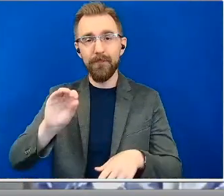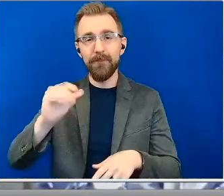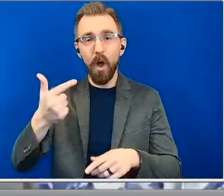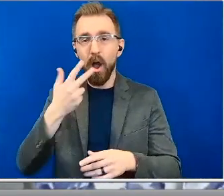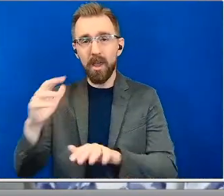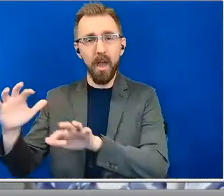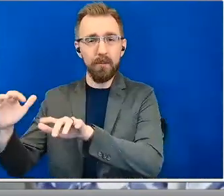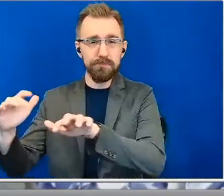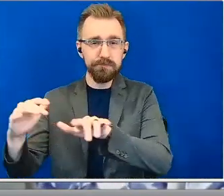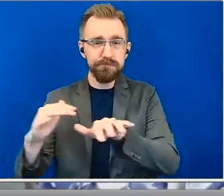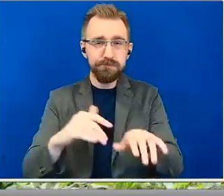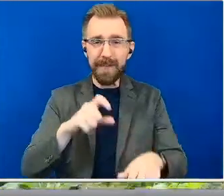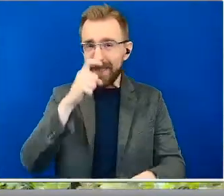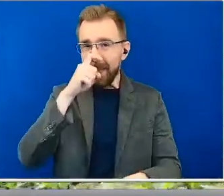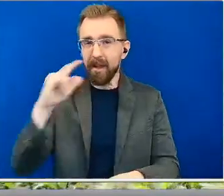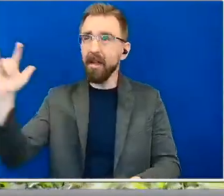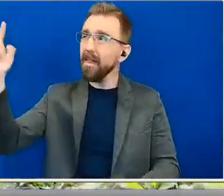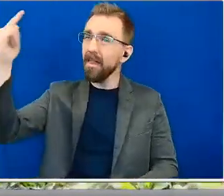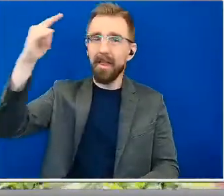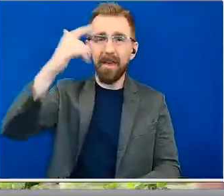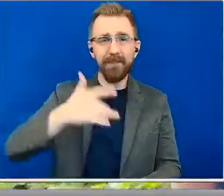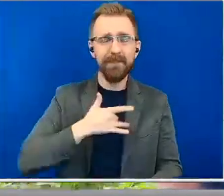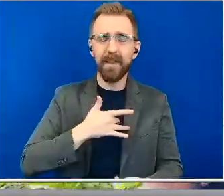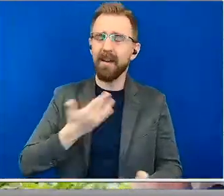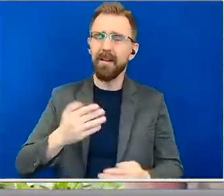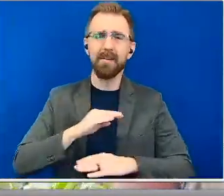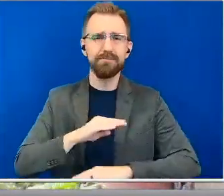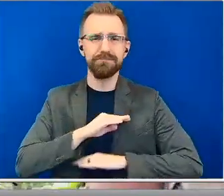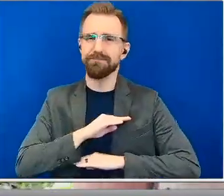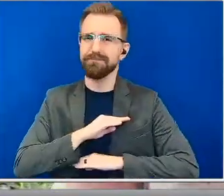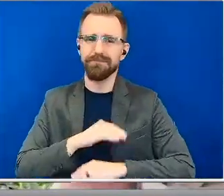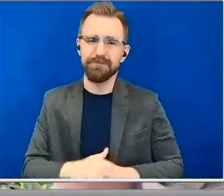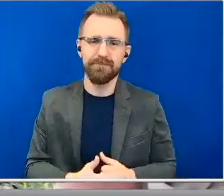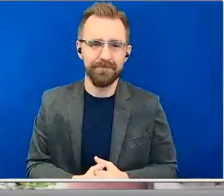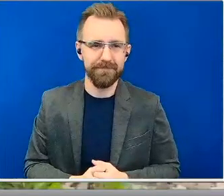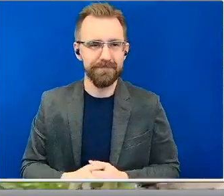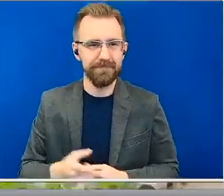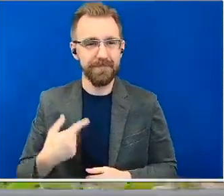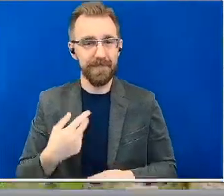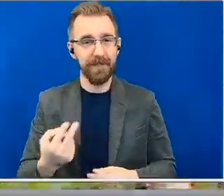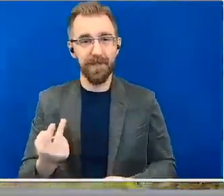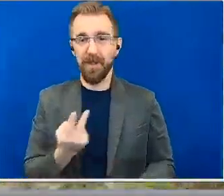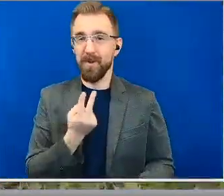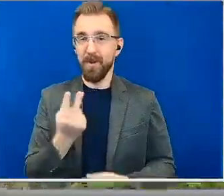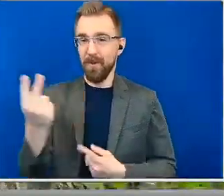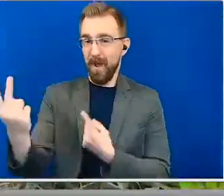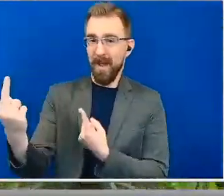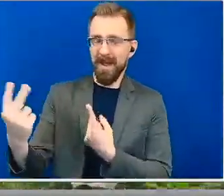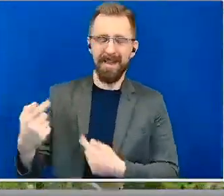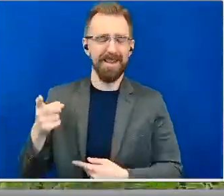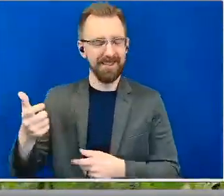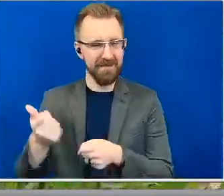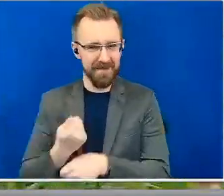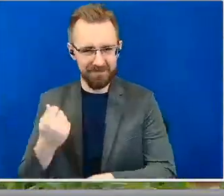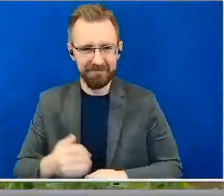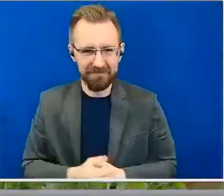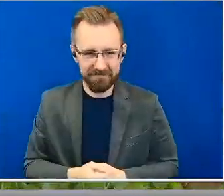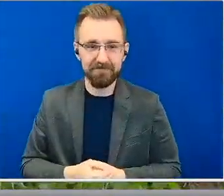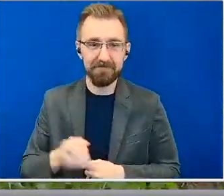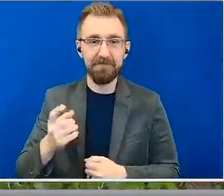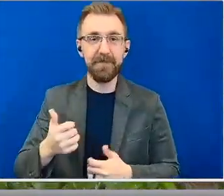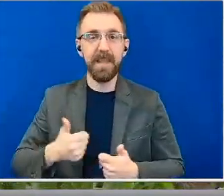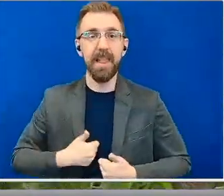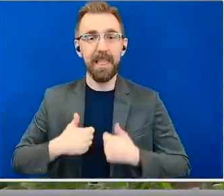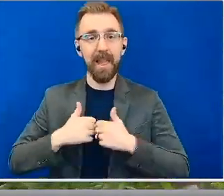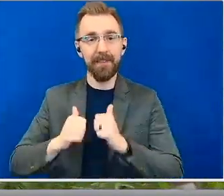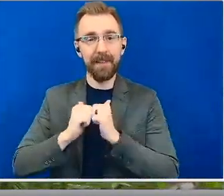over. It's just the best feeling in the world. 2 to 1. I won. But their carefree life together became incredibly stressful